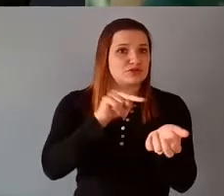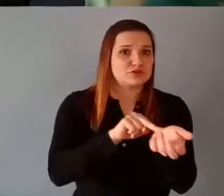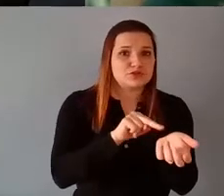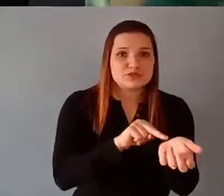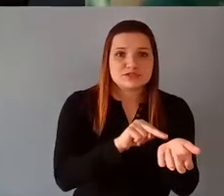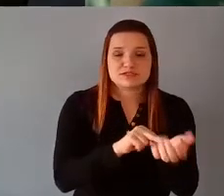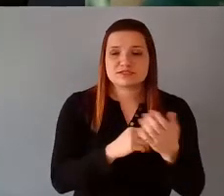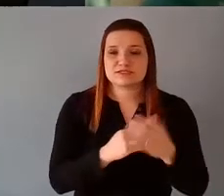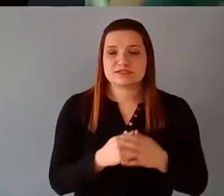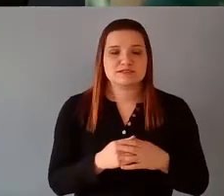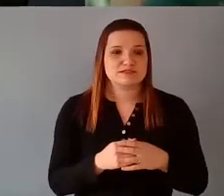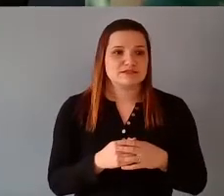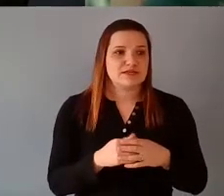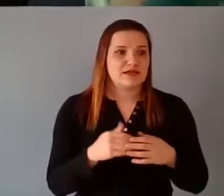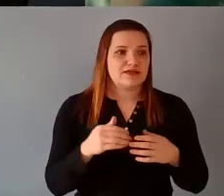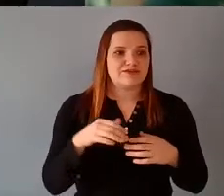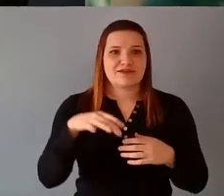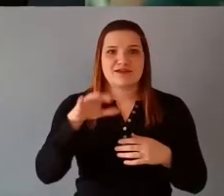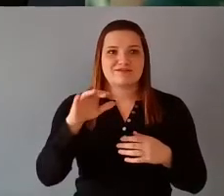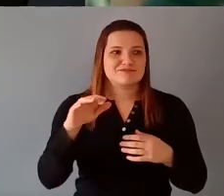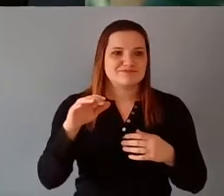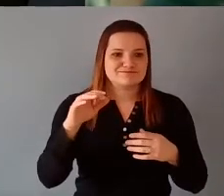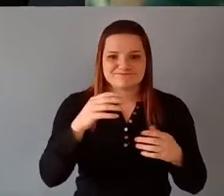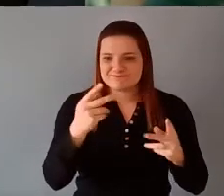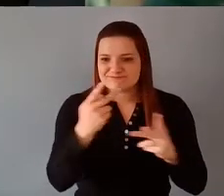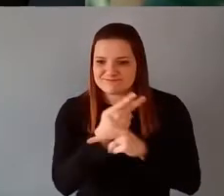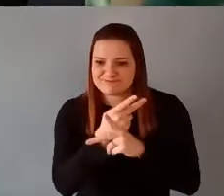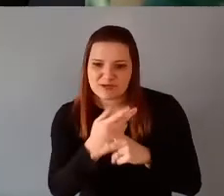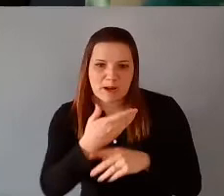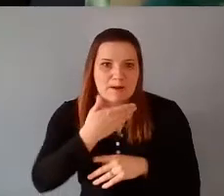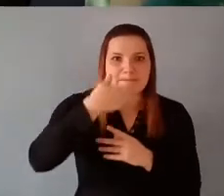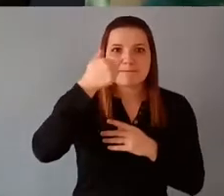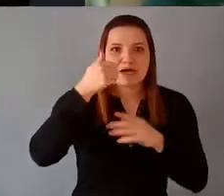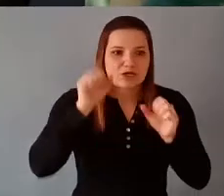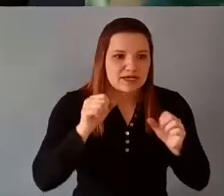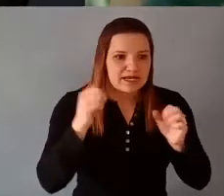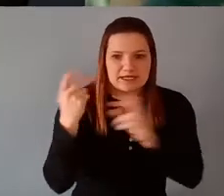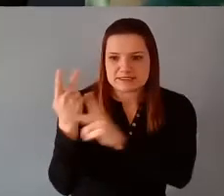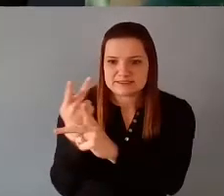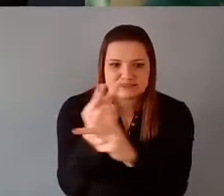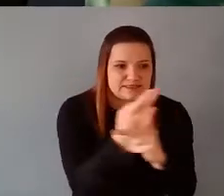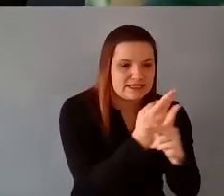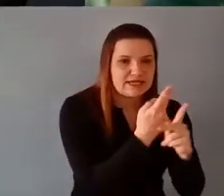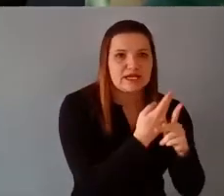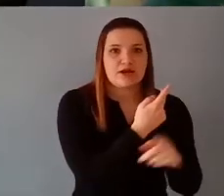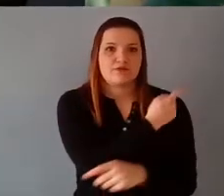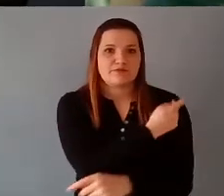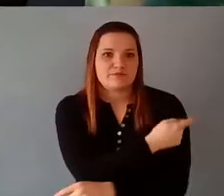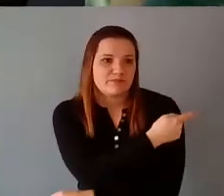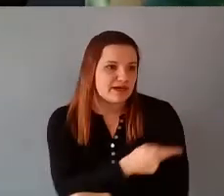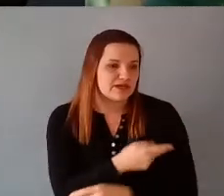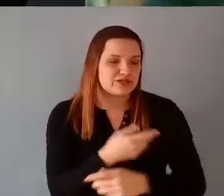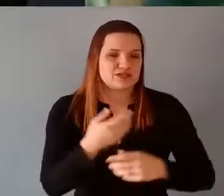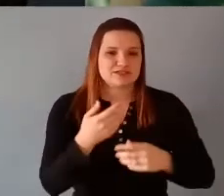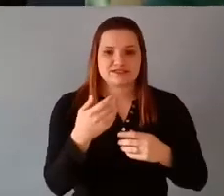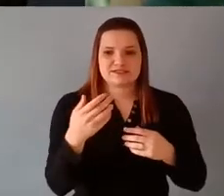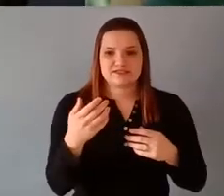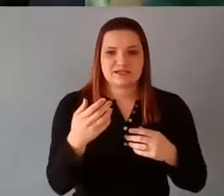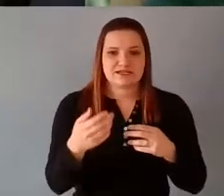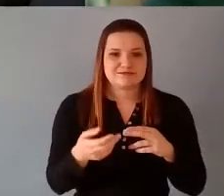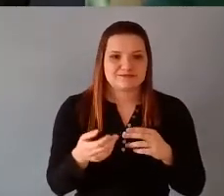better ways to take care of hospitalized COVID patients and to increase the rate of